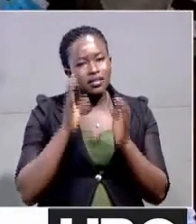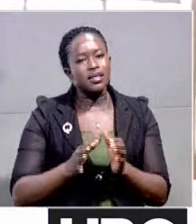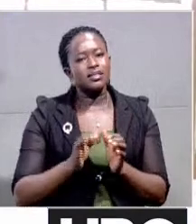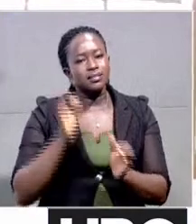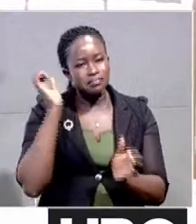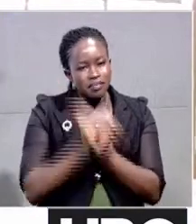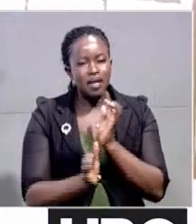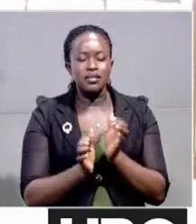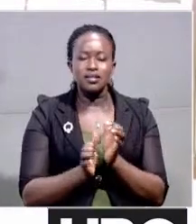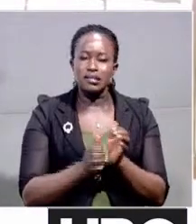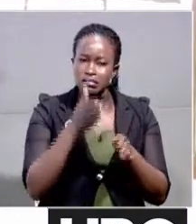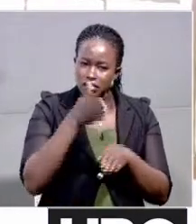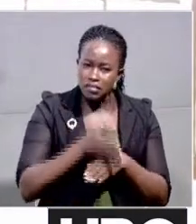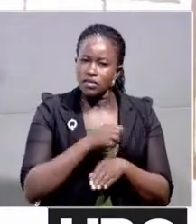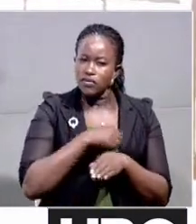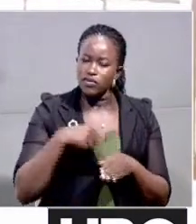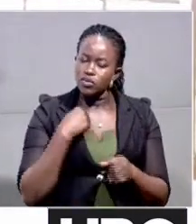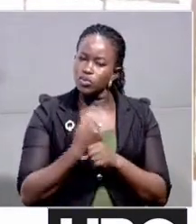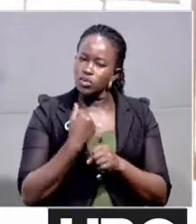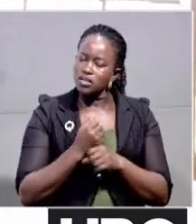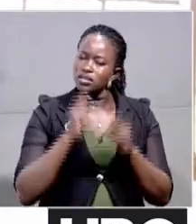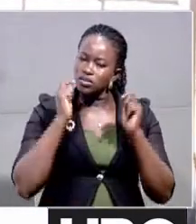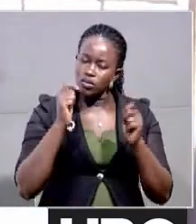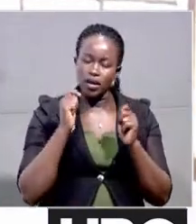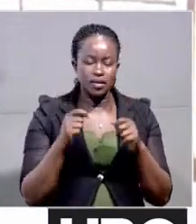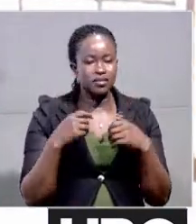strike. It's not really the water.